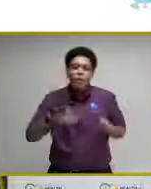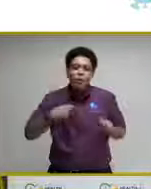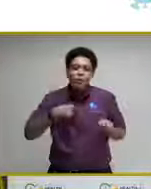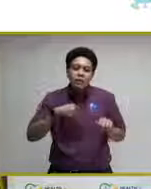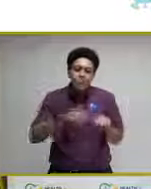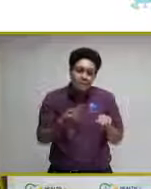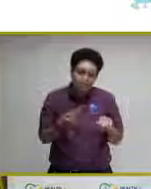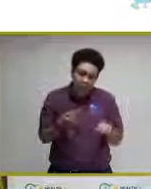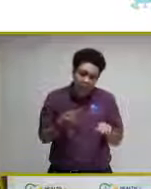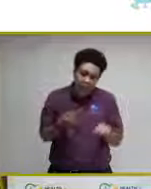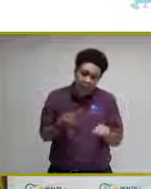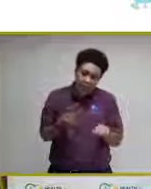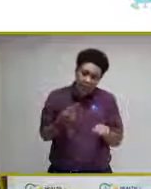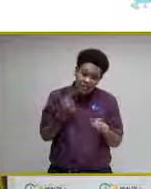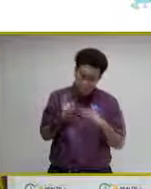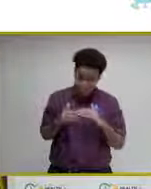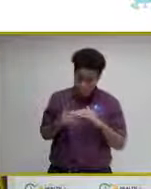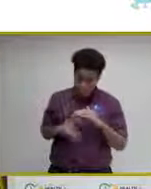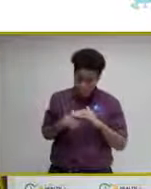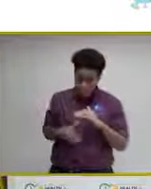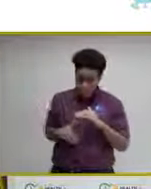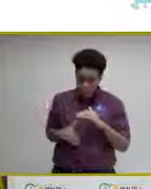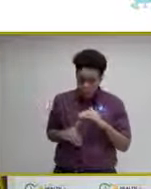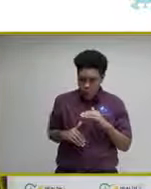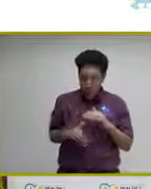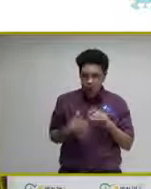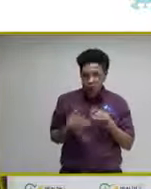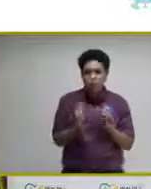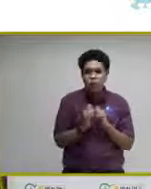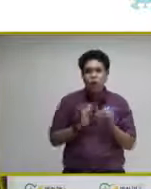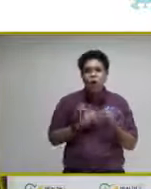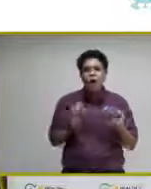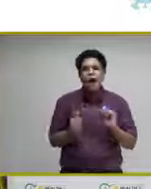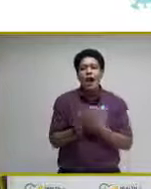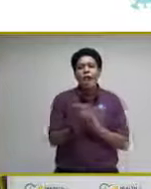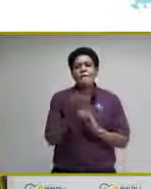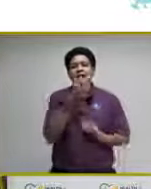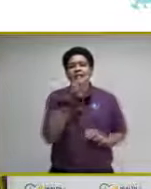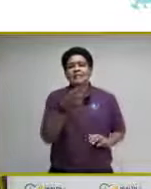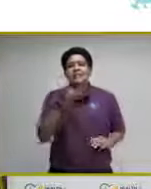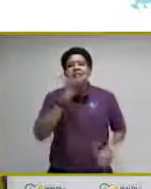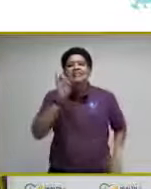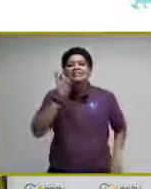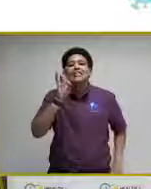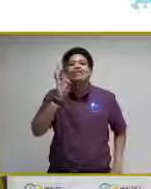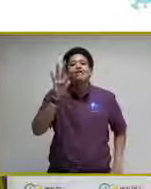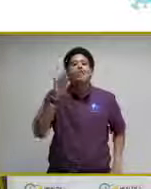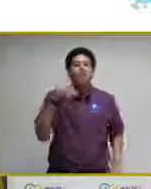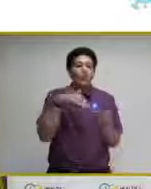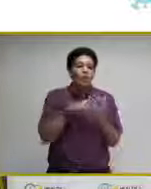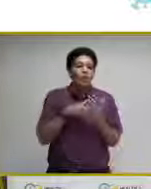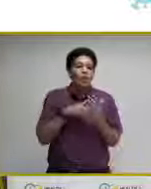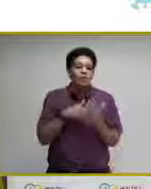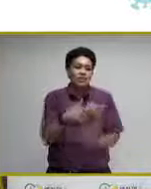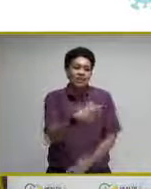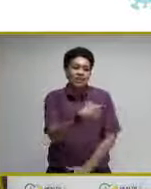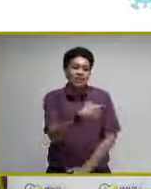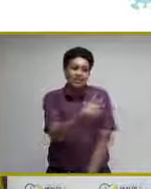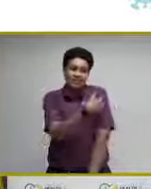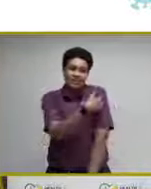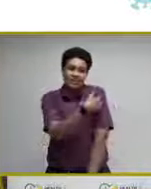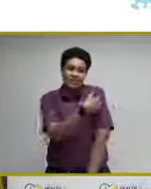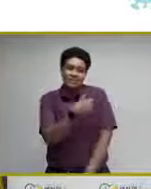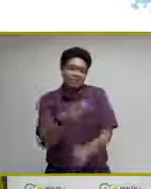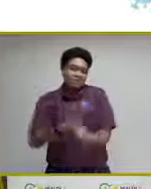start at the low end in terms of our capacity at 74,000 vaccines per